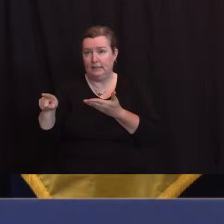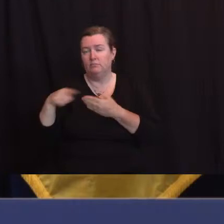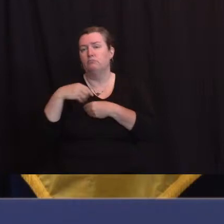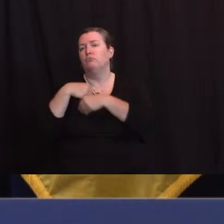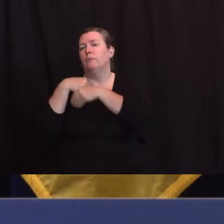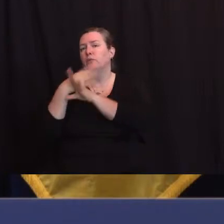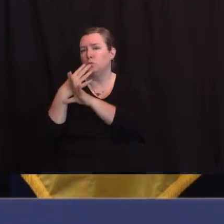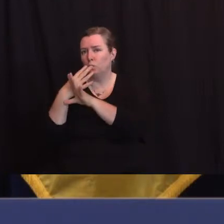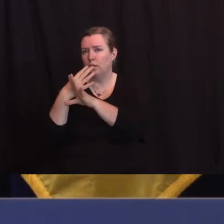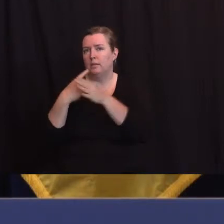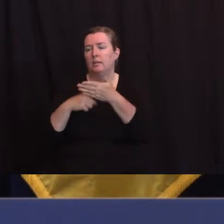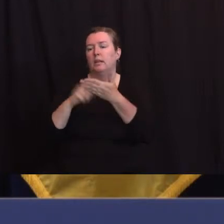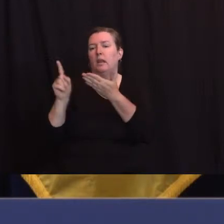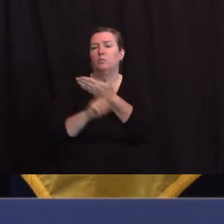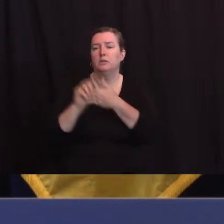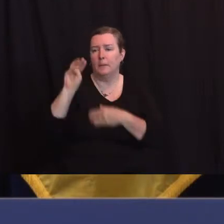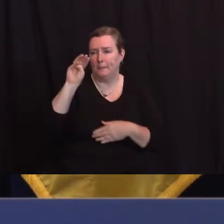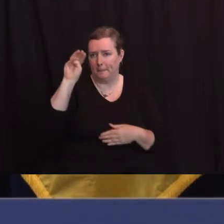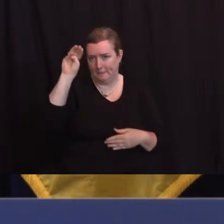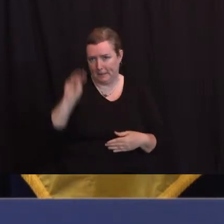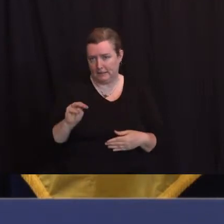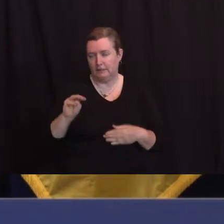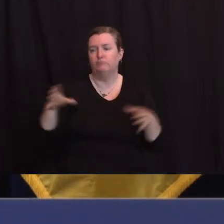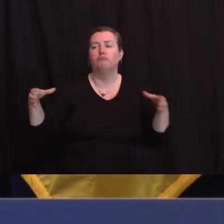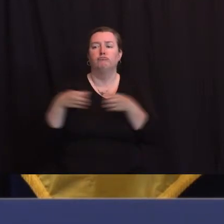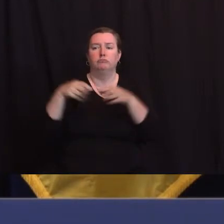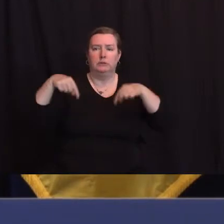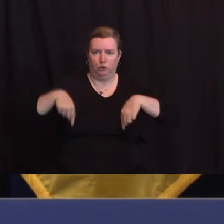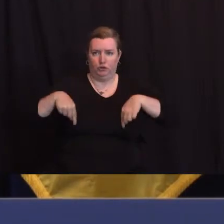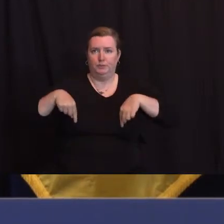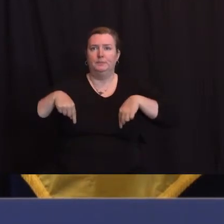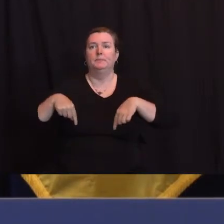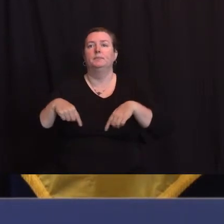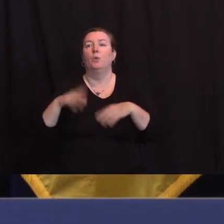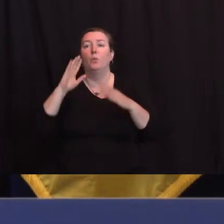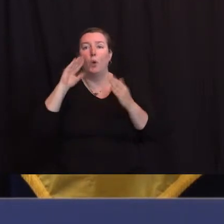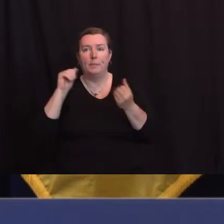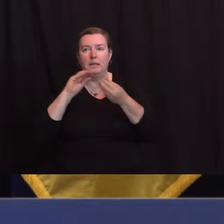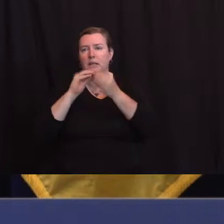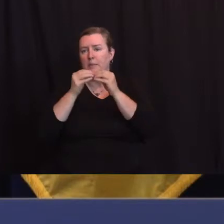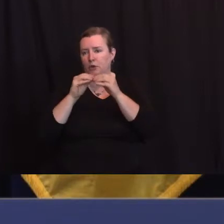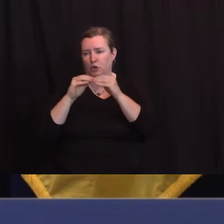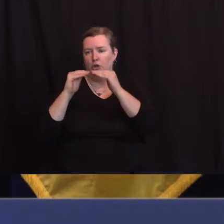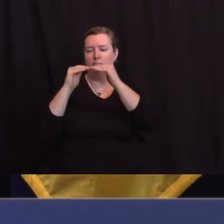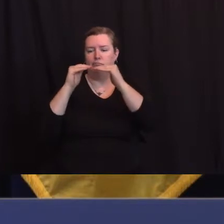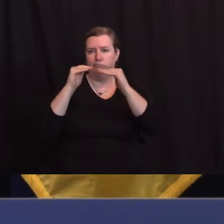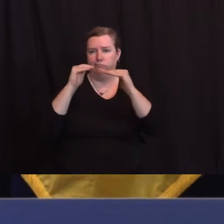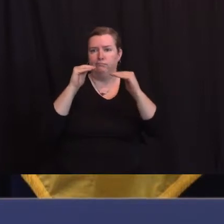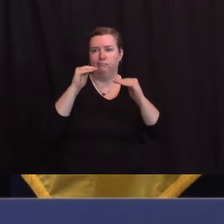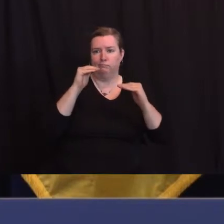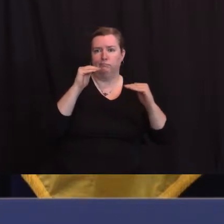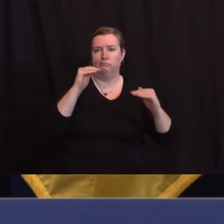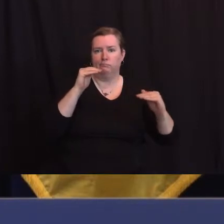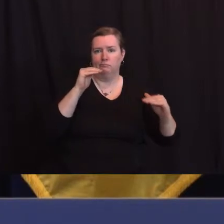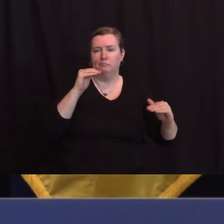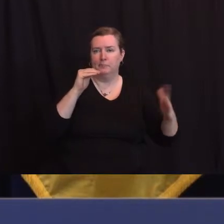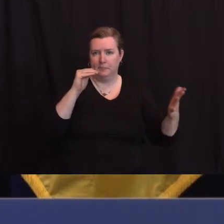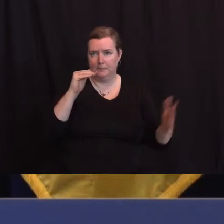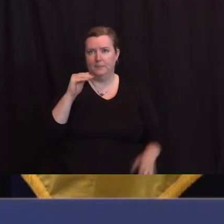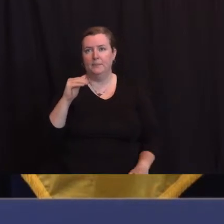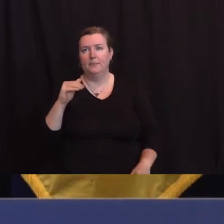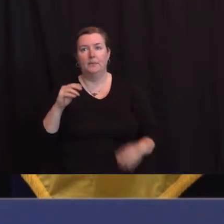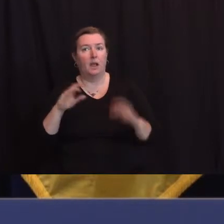together next Monday, assuming the numbers stay low and we don't see a reason, public health or otherwise,